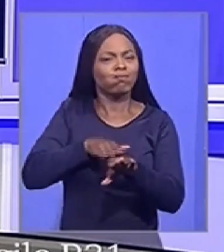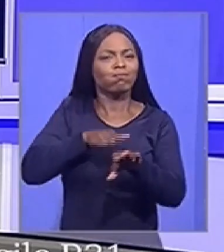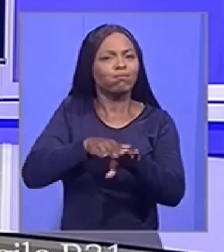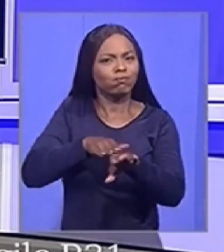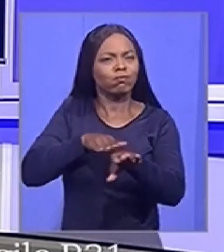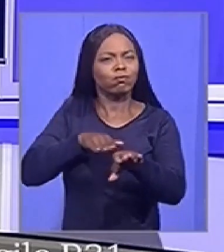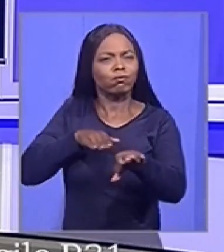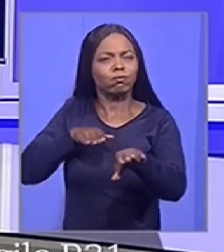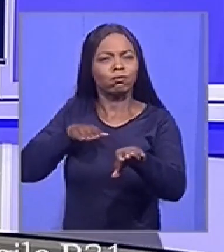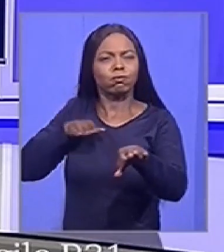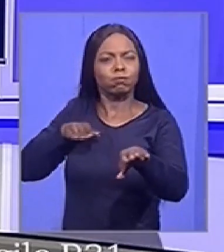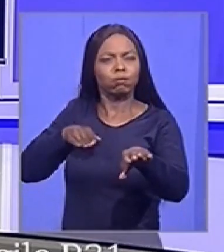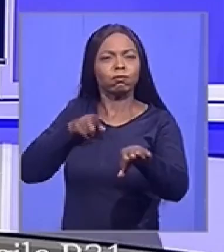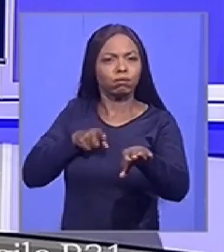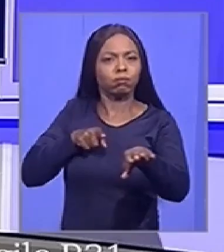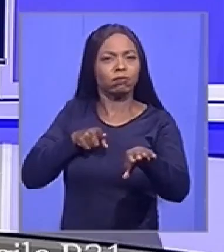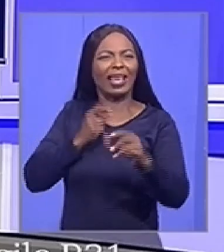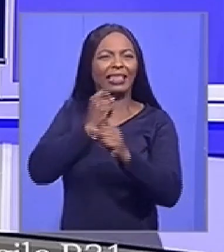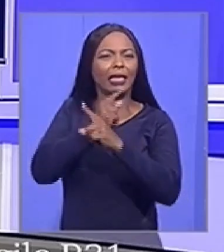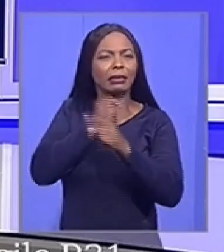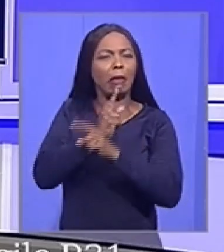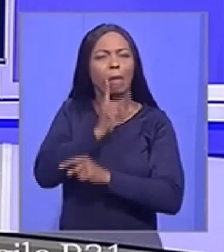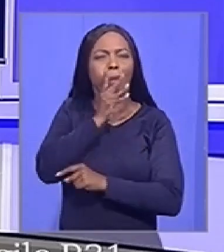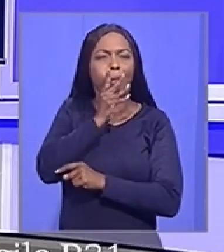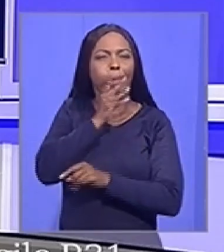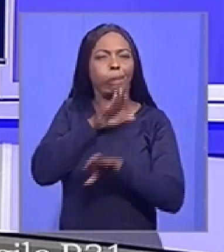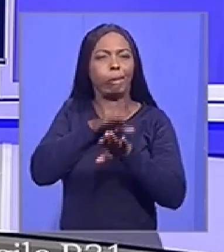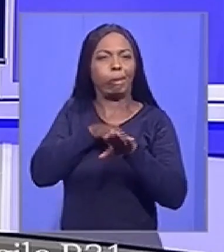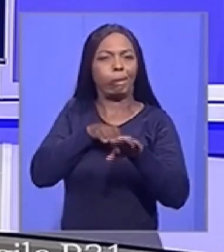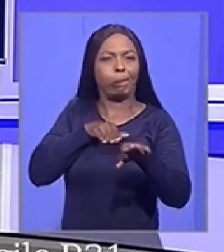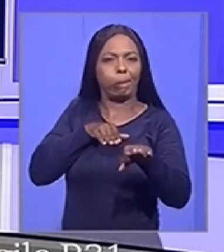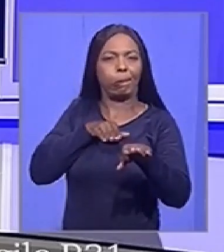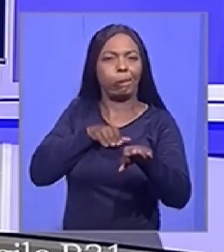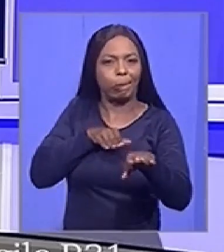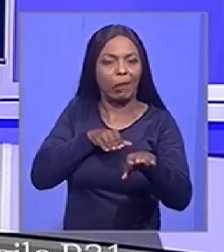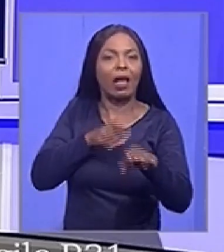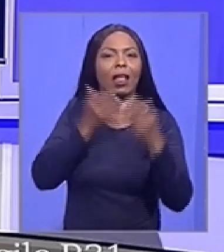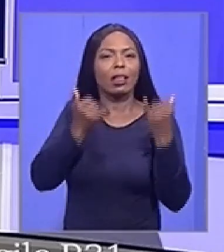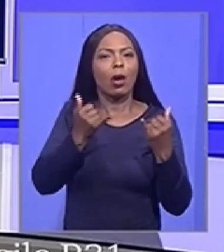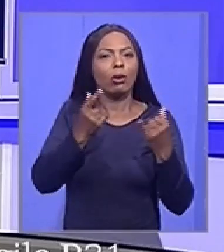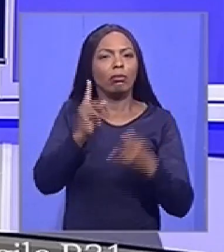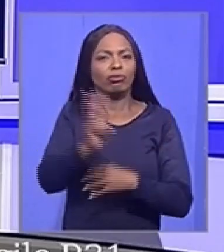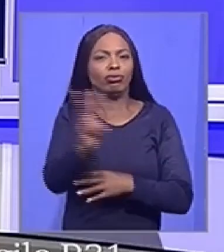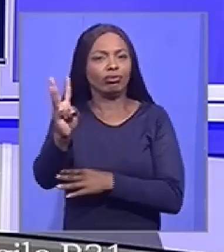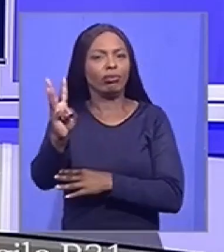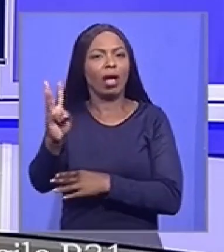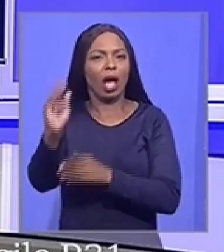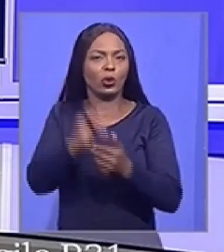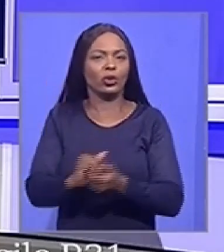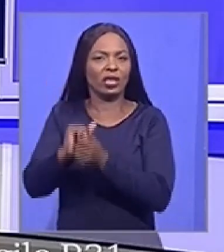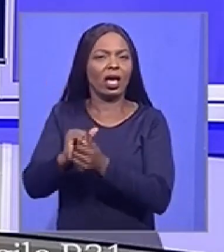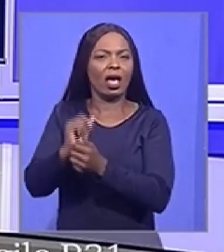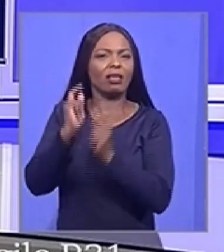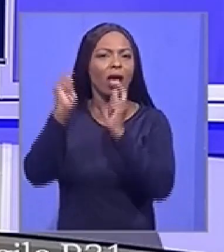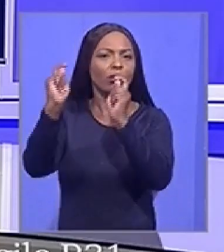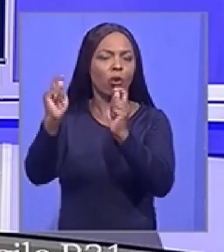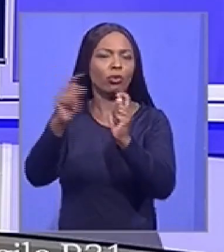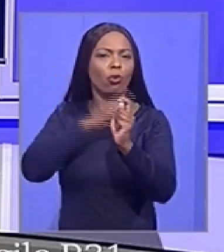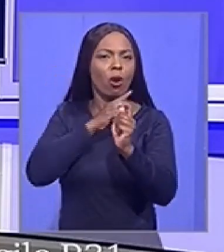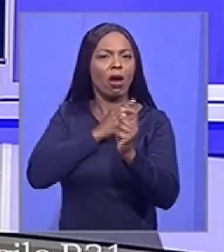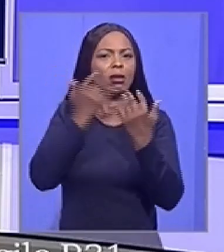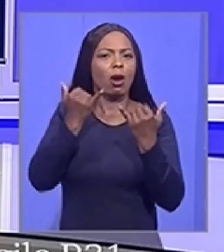ne ba paregile tsela ka di-taxi tsa bona. Bakgweetsi ba gadile lefapha la dipalangwa kwa porofenseng eo ka ntlha ya go letla